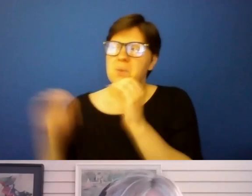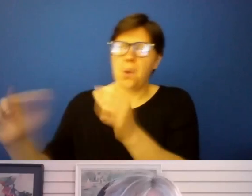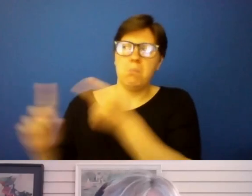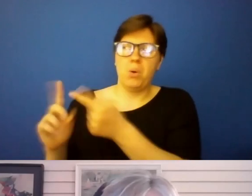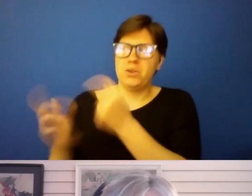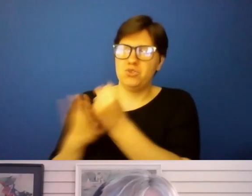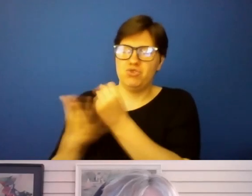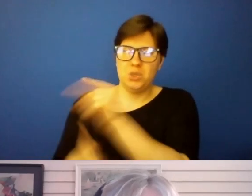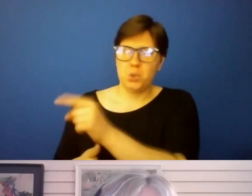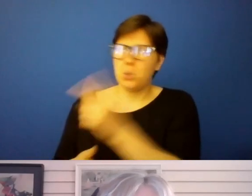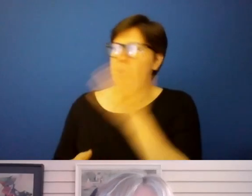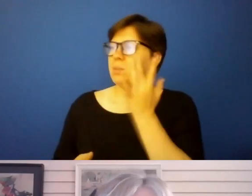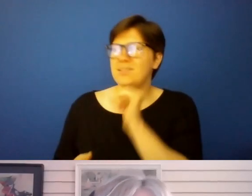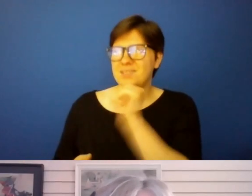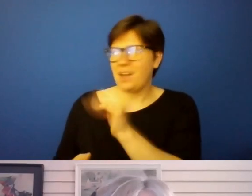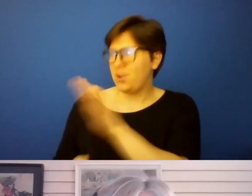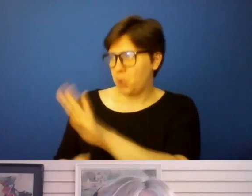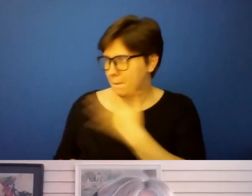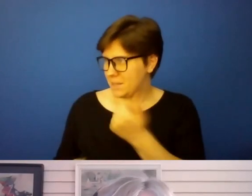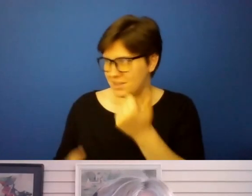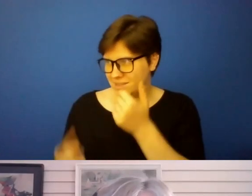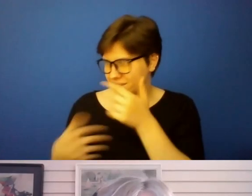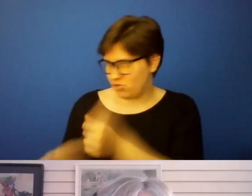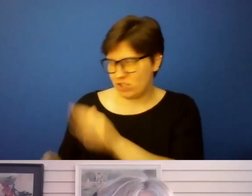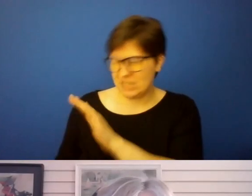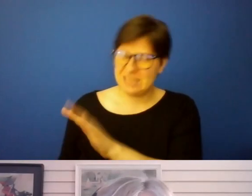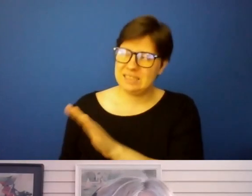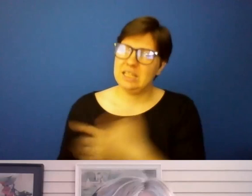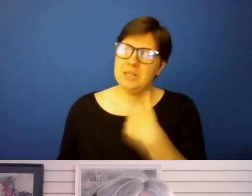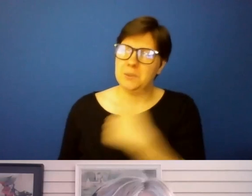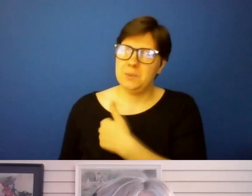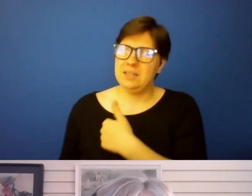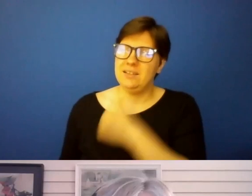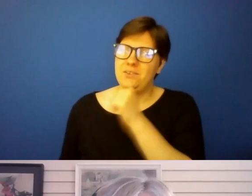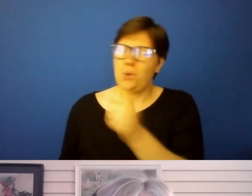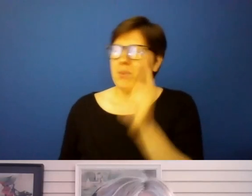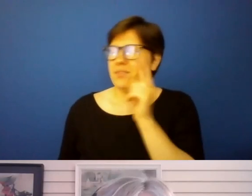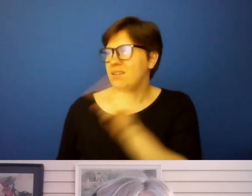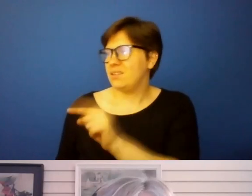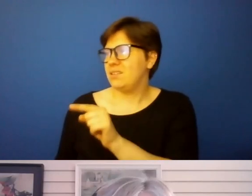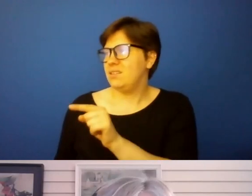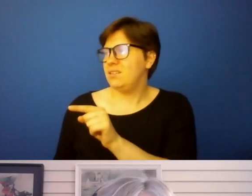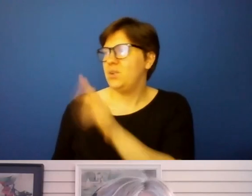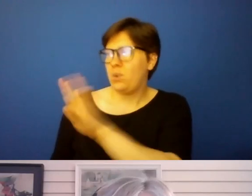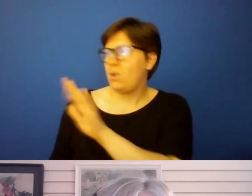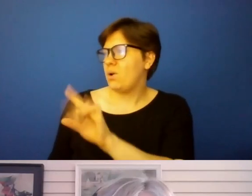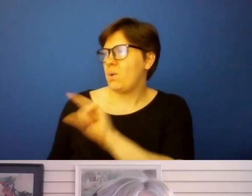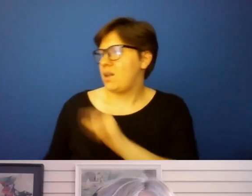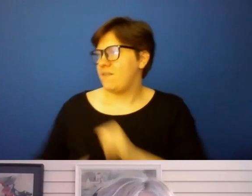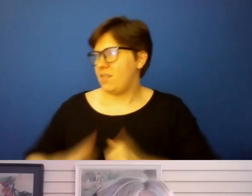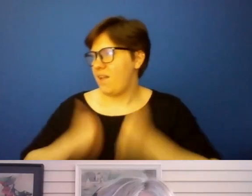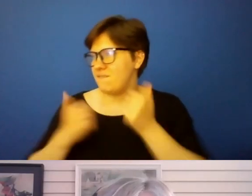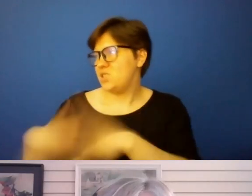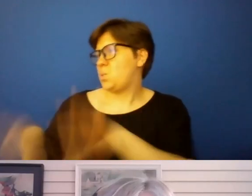because it's not in your best interests. And we don't think that your quality of life is